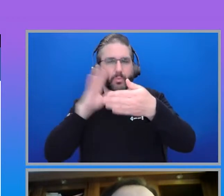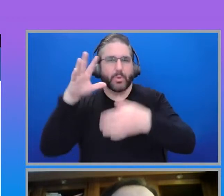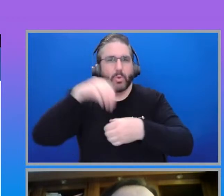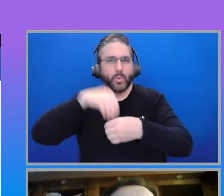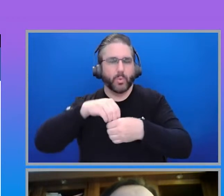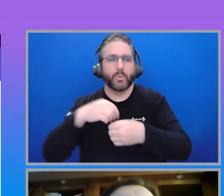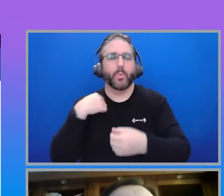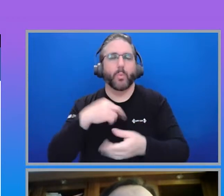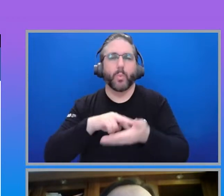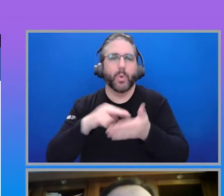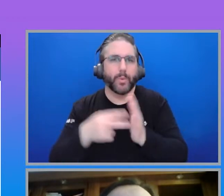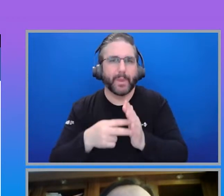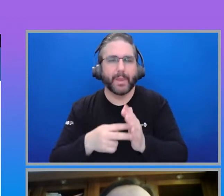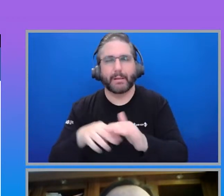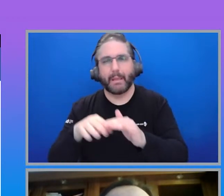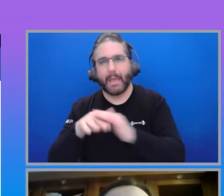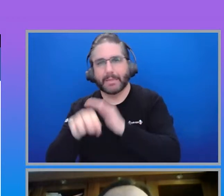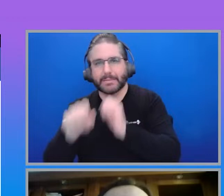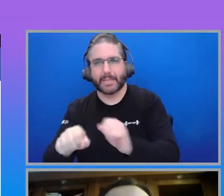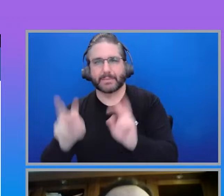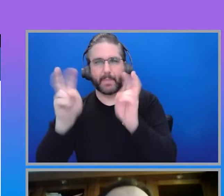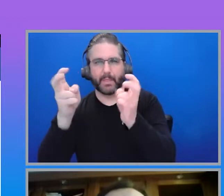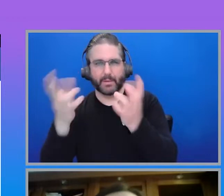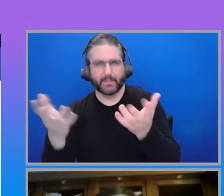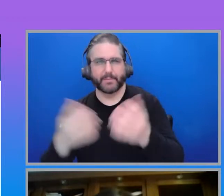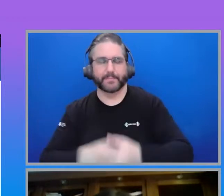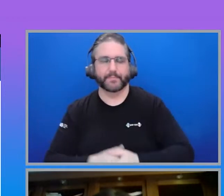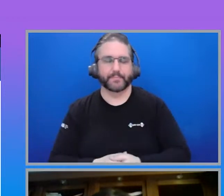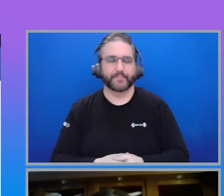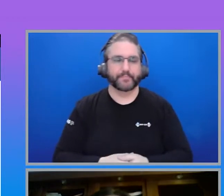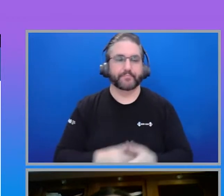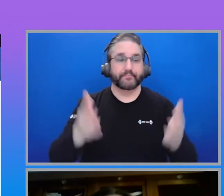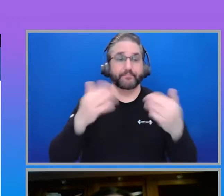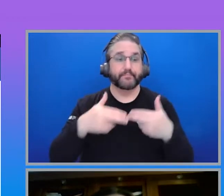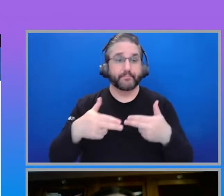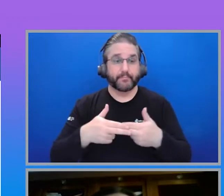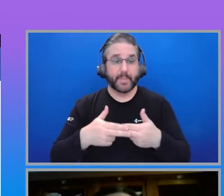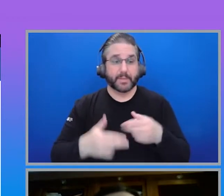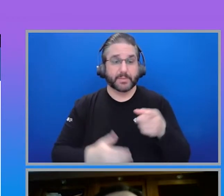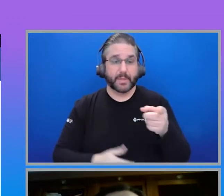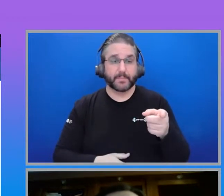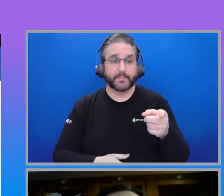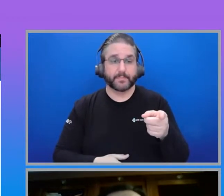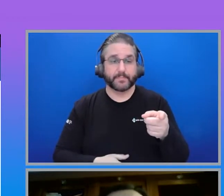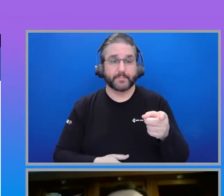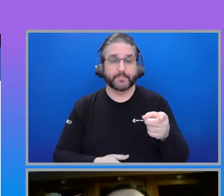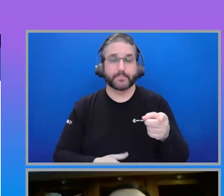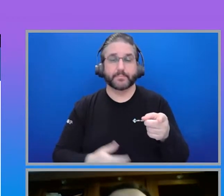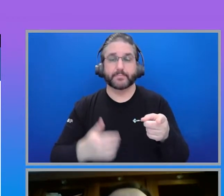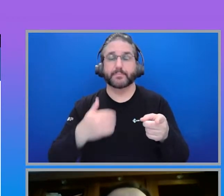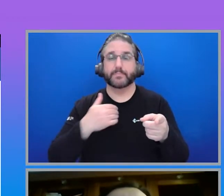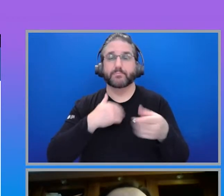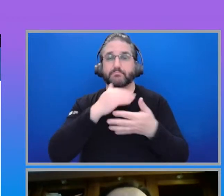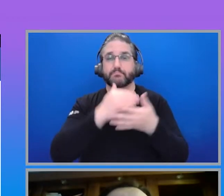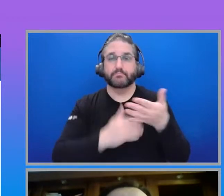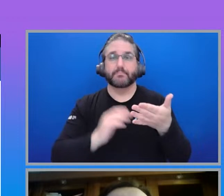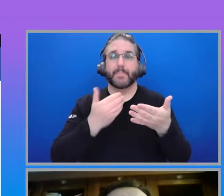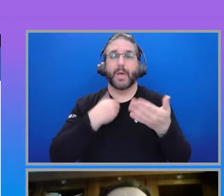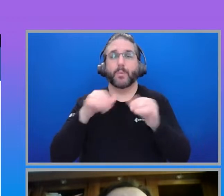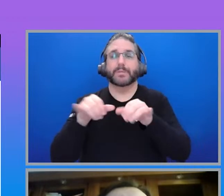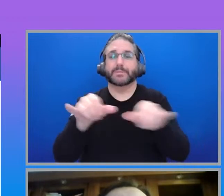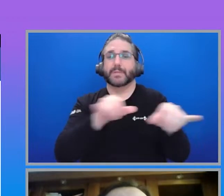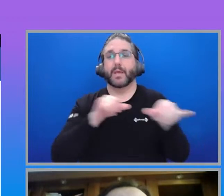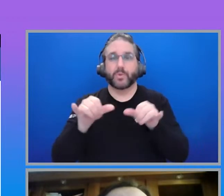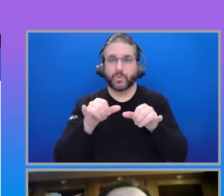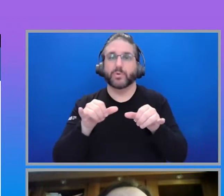by accessibility. In the next slide, you have the reference to the standards that we are,